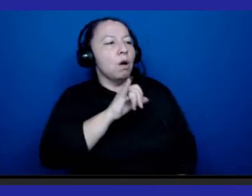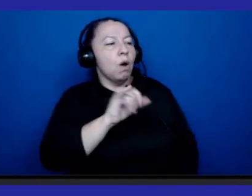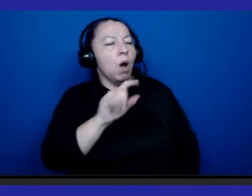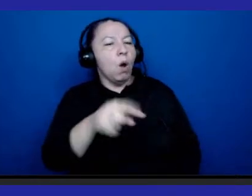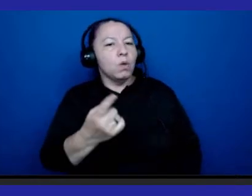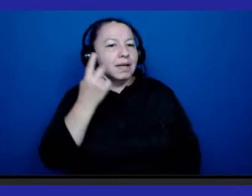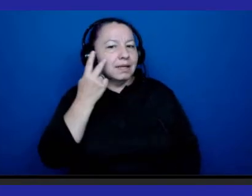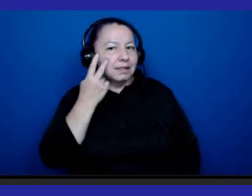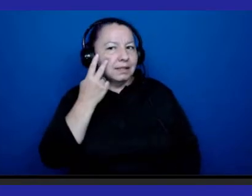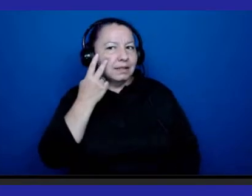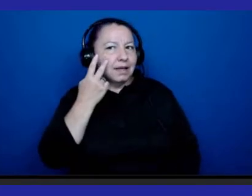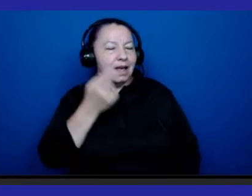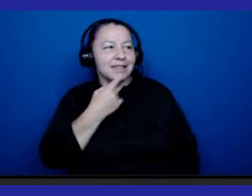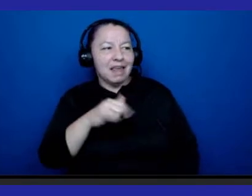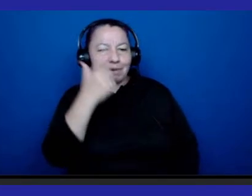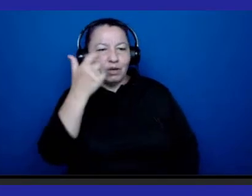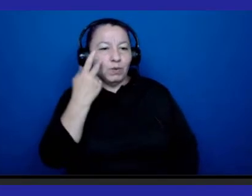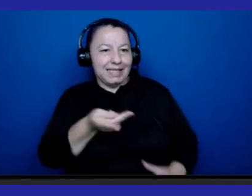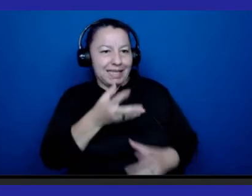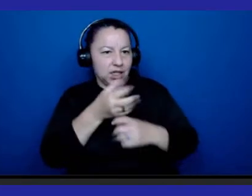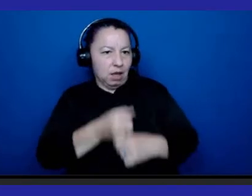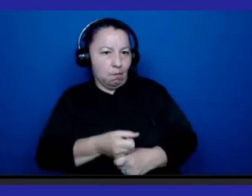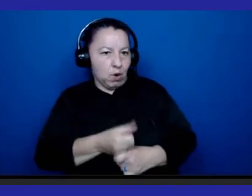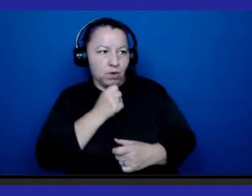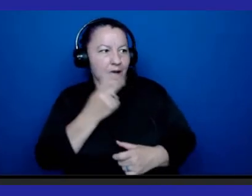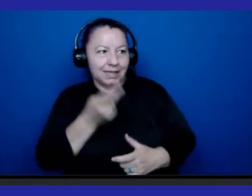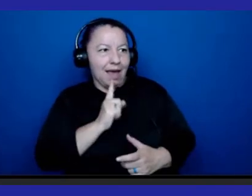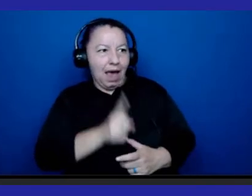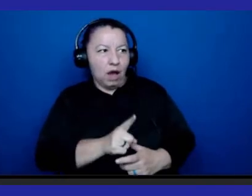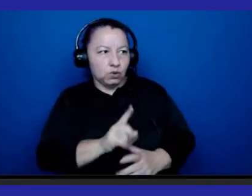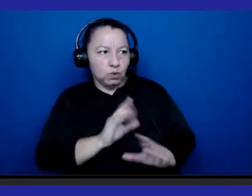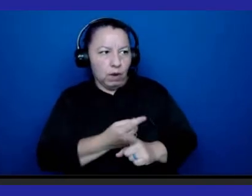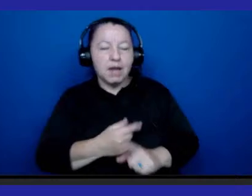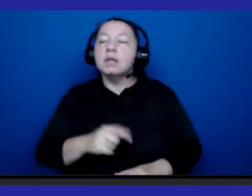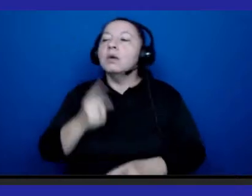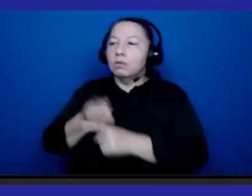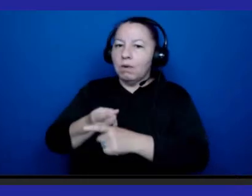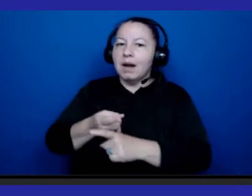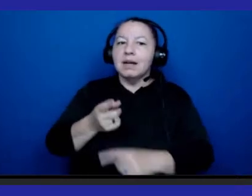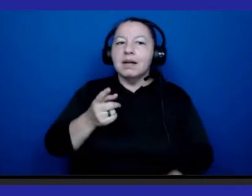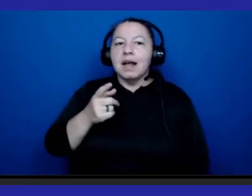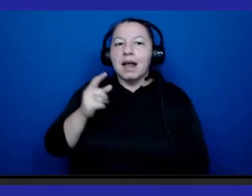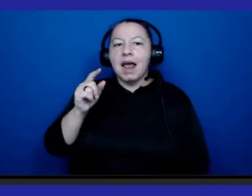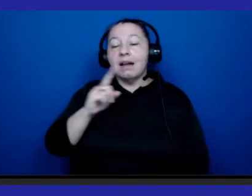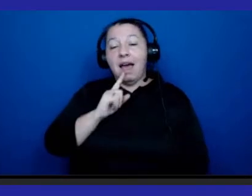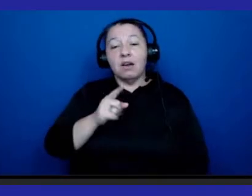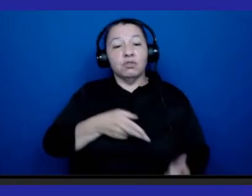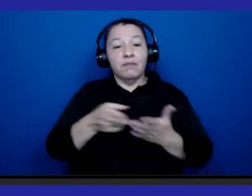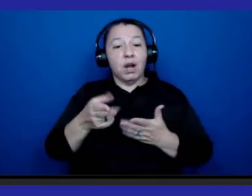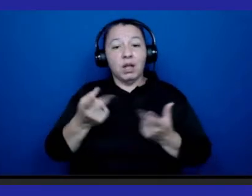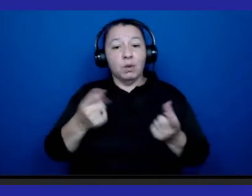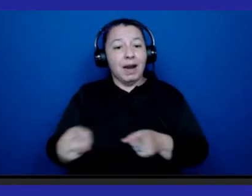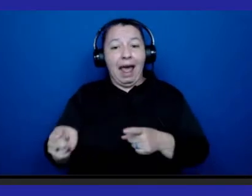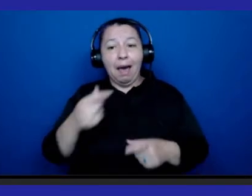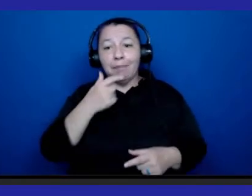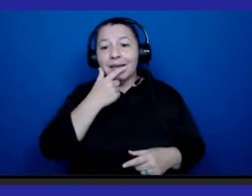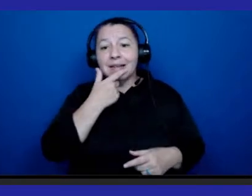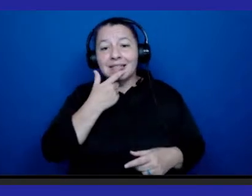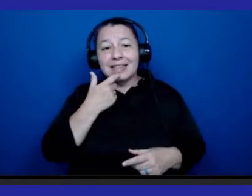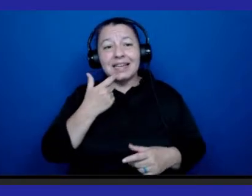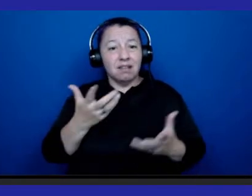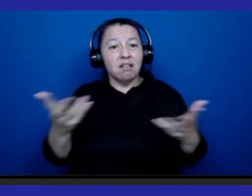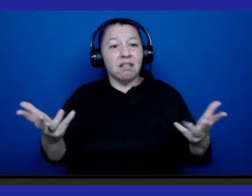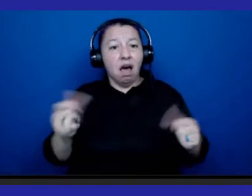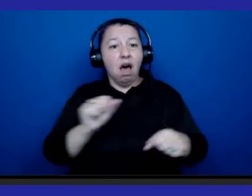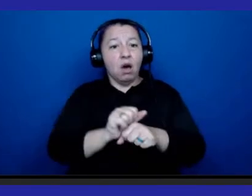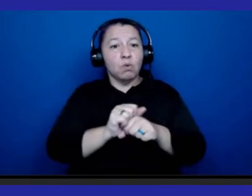We haven't seen. The actual We're seeing, report. yeah. Right, right. And I think this is how, I mean, frankly, what happens is it's a whole lot of work. Then it